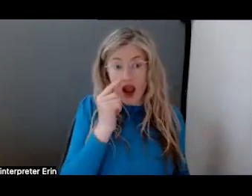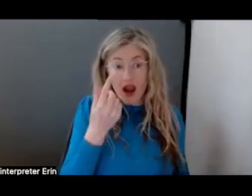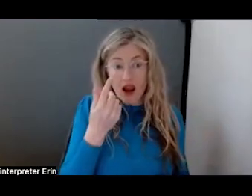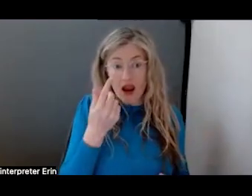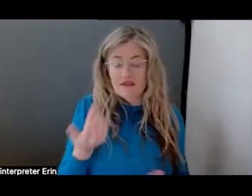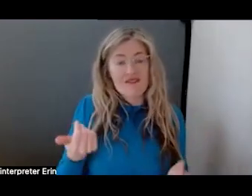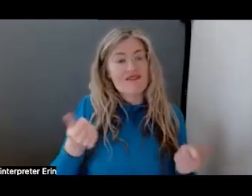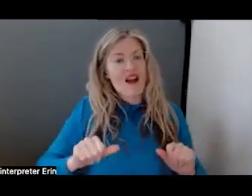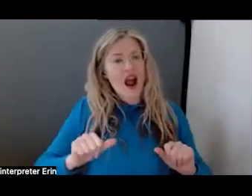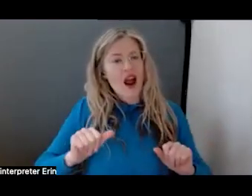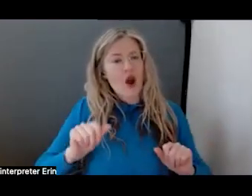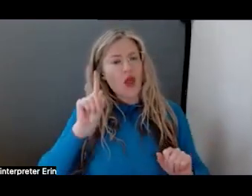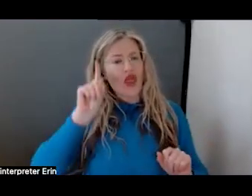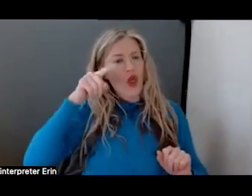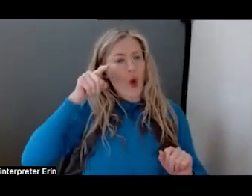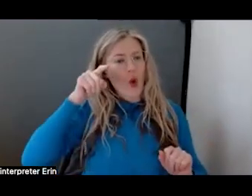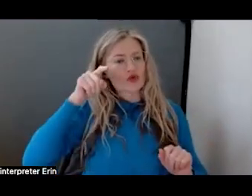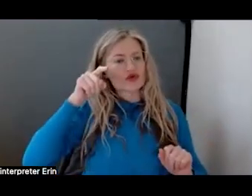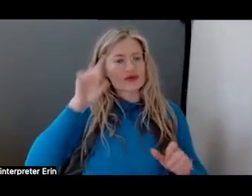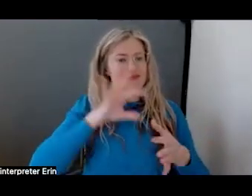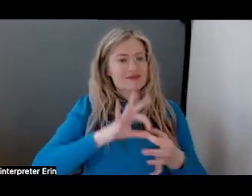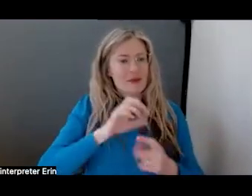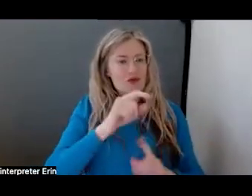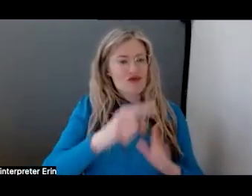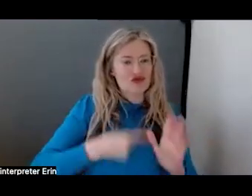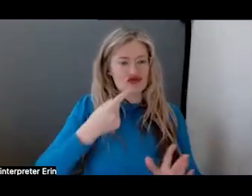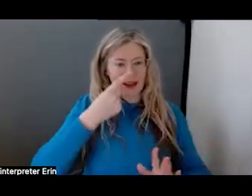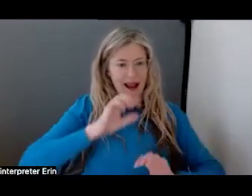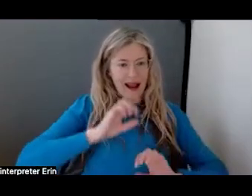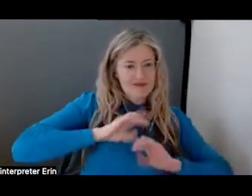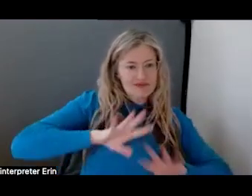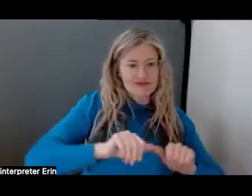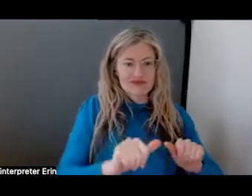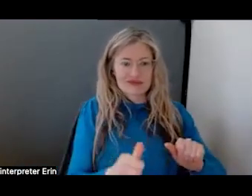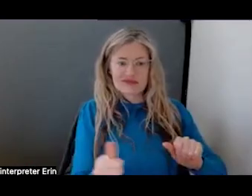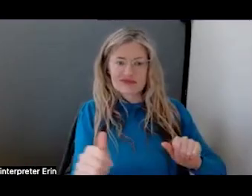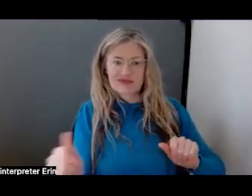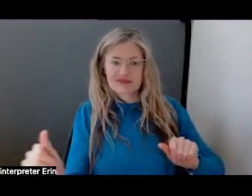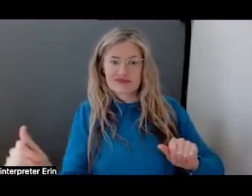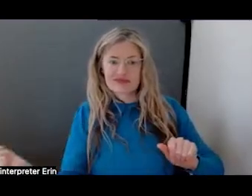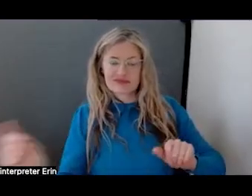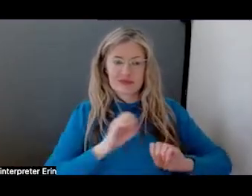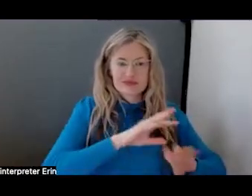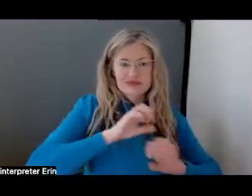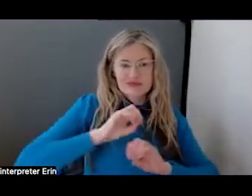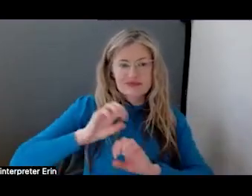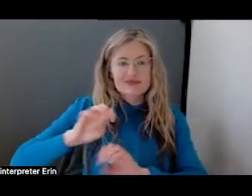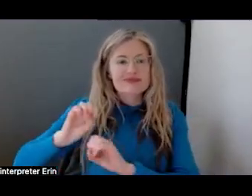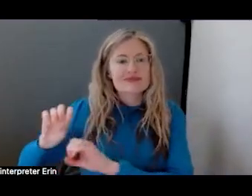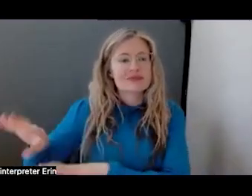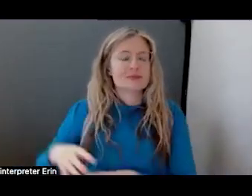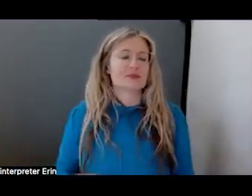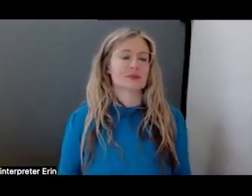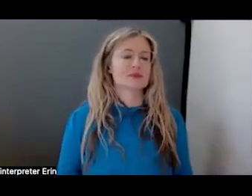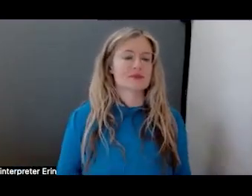final thought about the project, if you like. And then we will